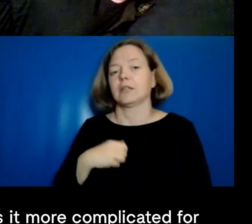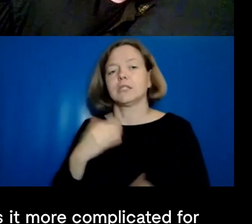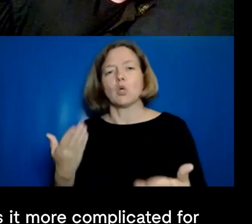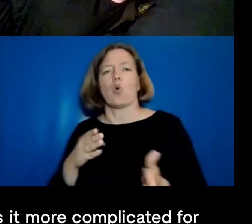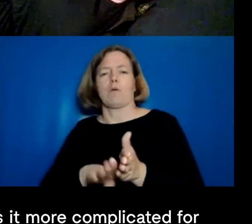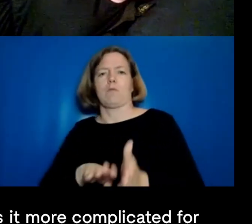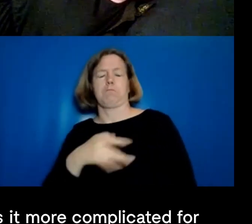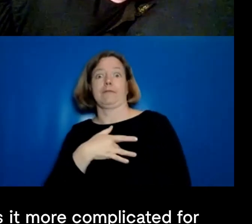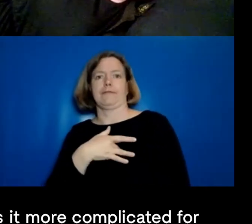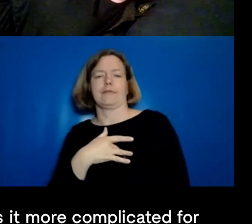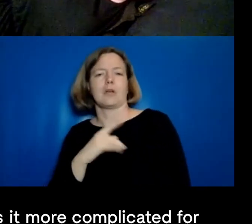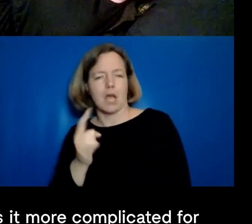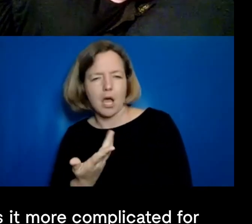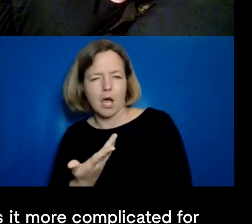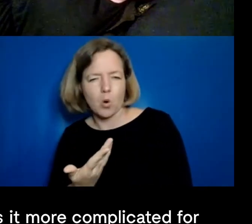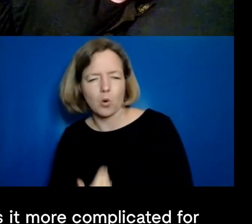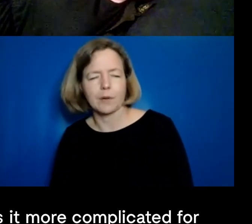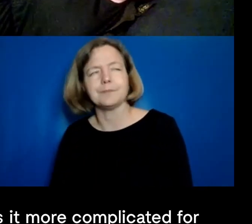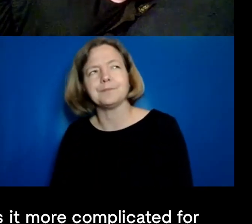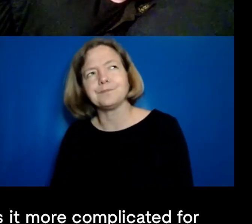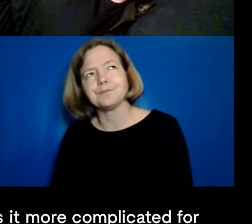what makes it more